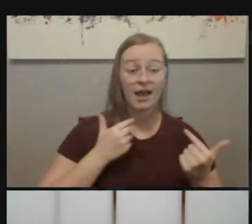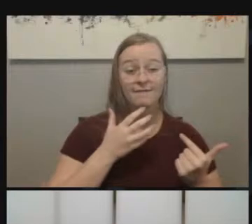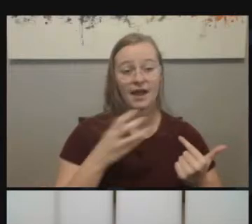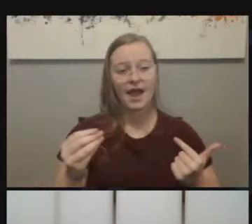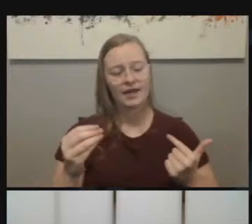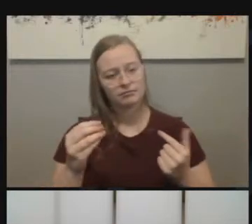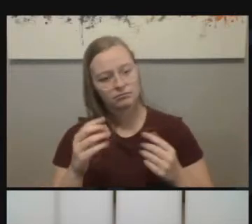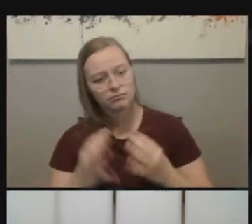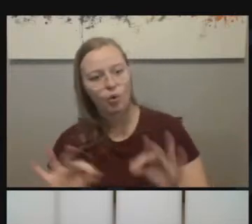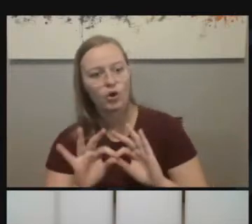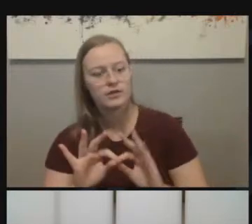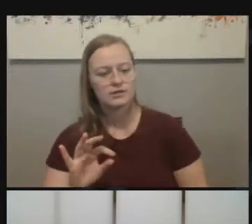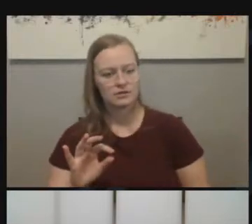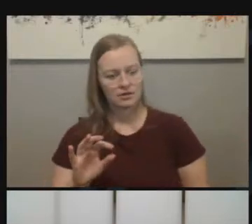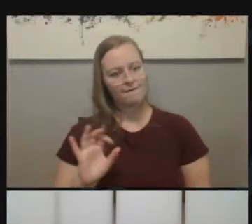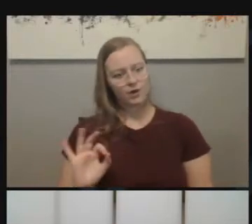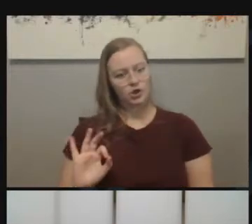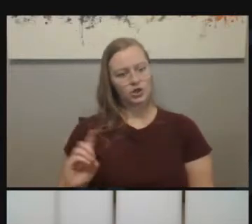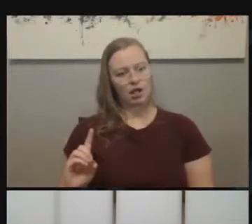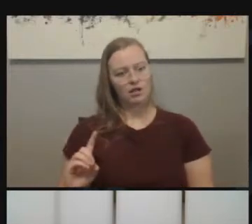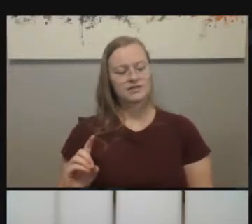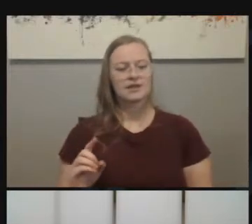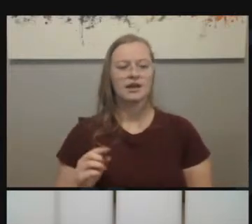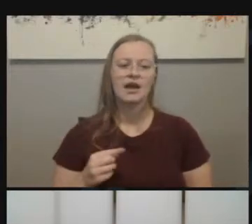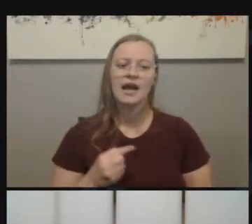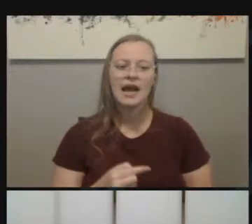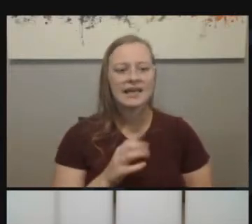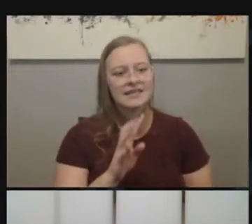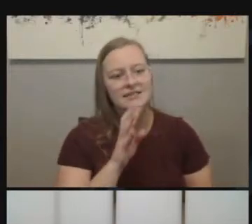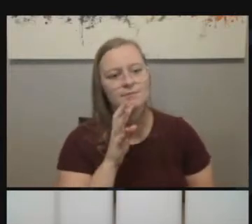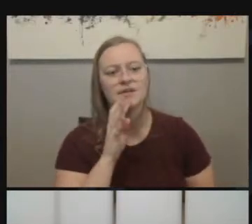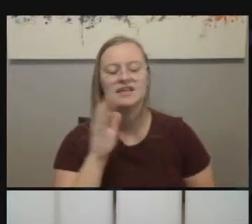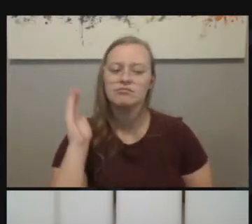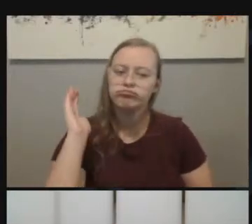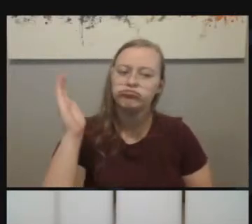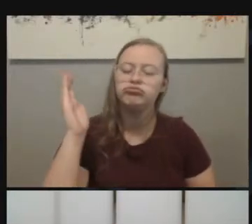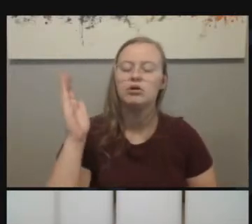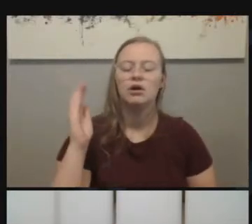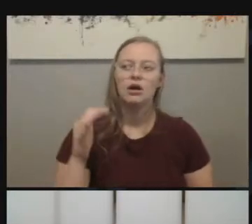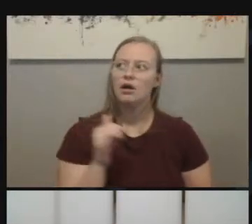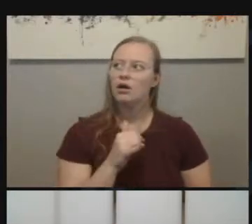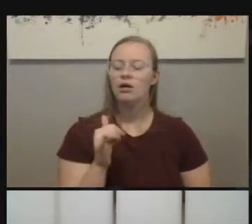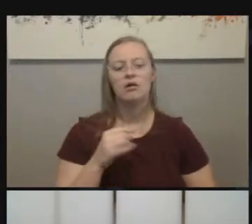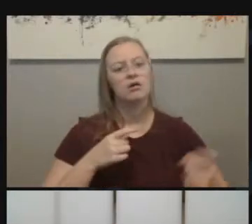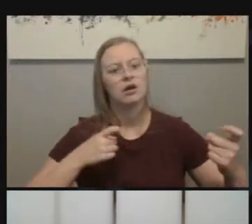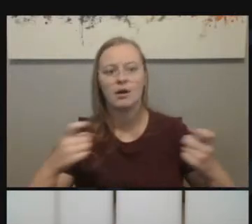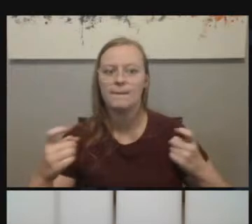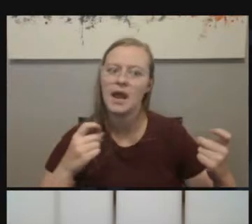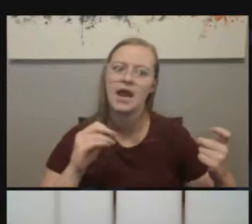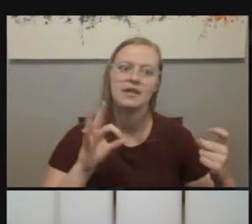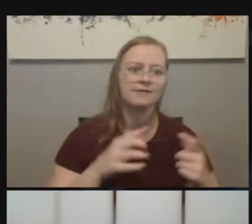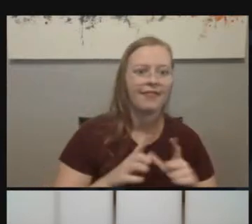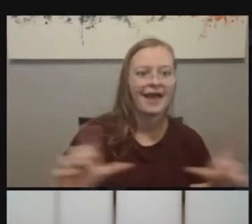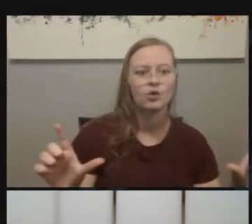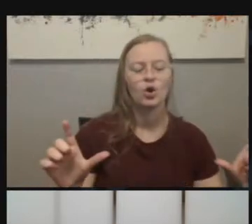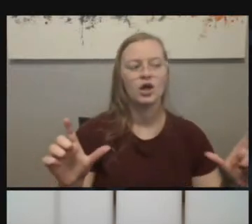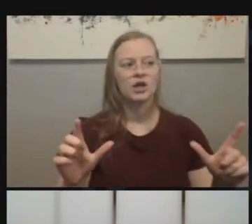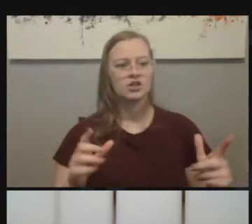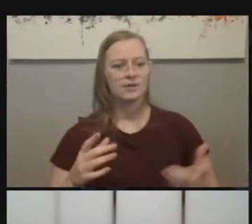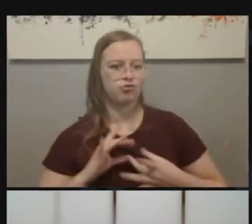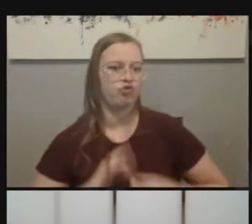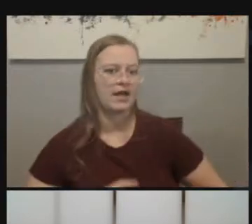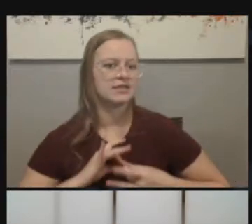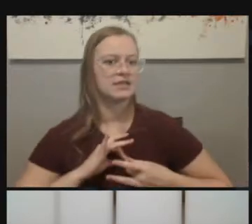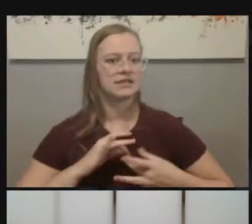Douglass. Douglass speaks so extraordinarily, with such command of language and presence and